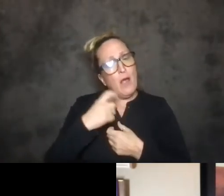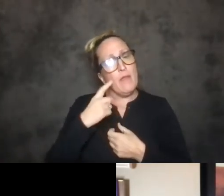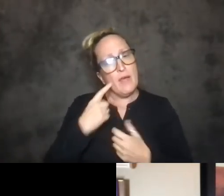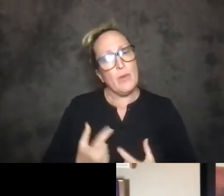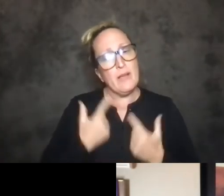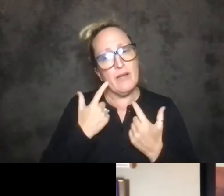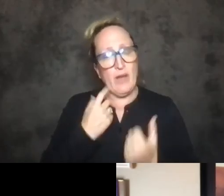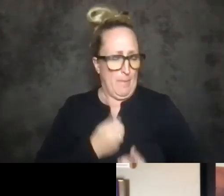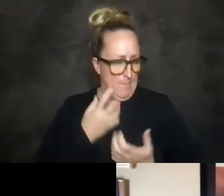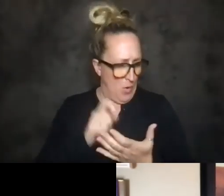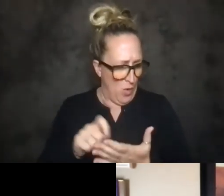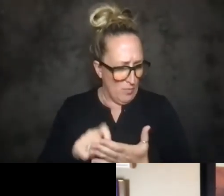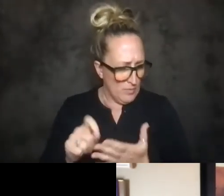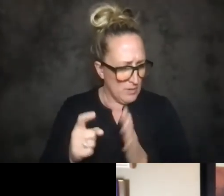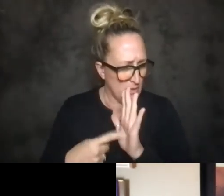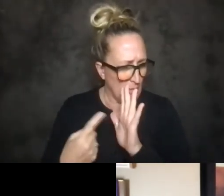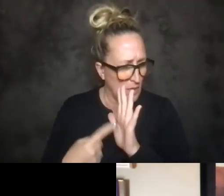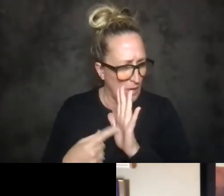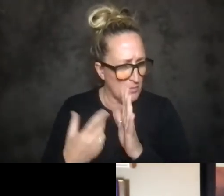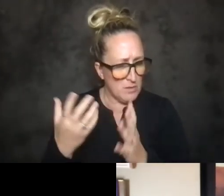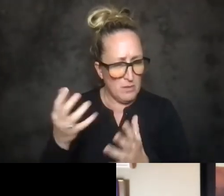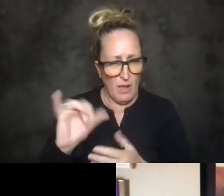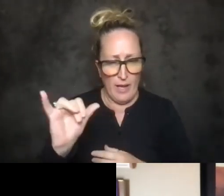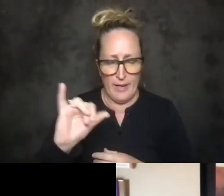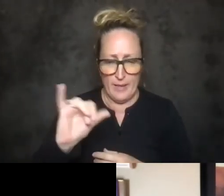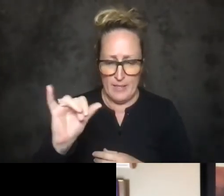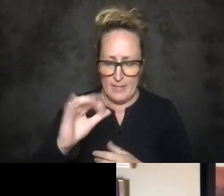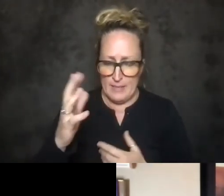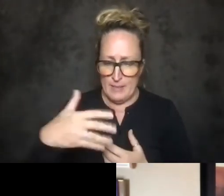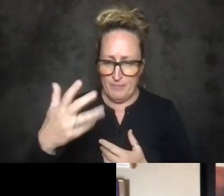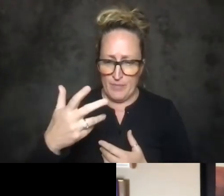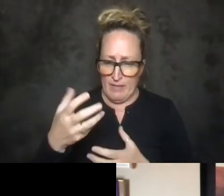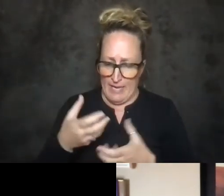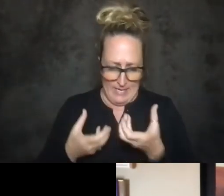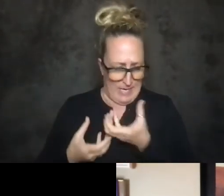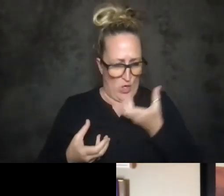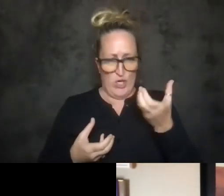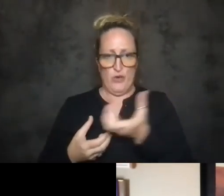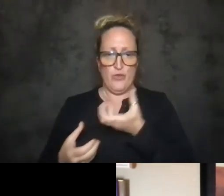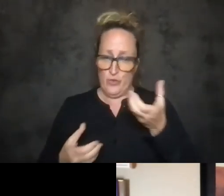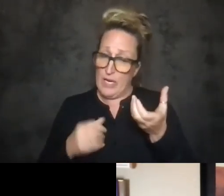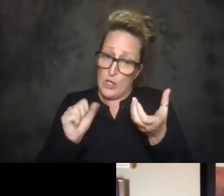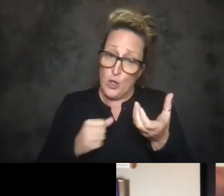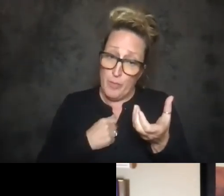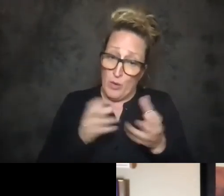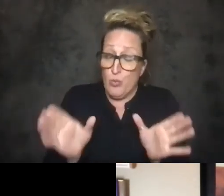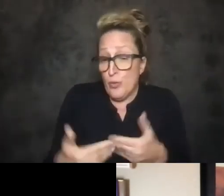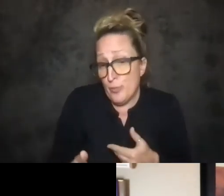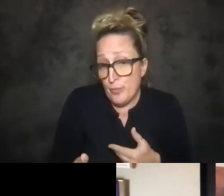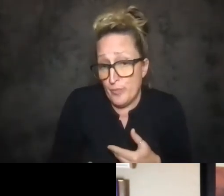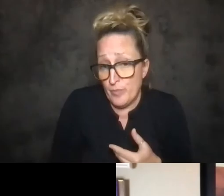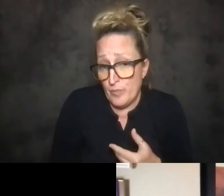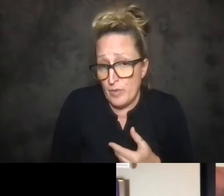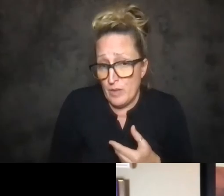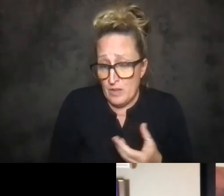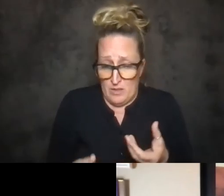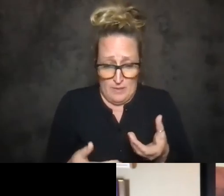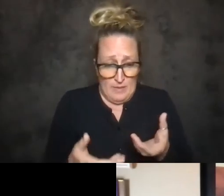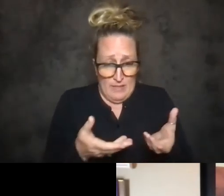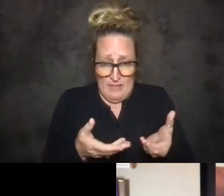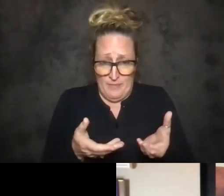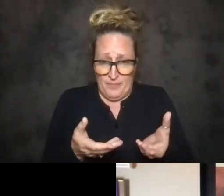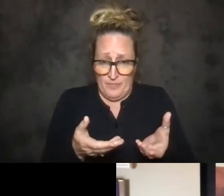poem, poems sometimes are these, you know, they're carriers. It could be, a poem could be a room, you know, that carries in a